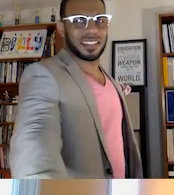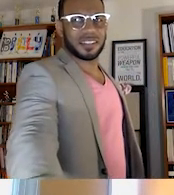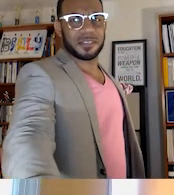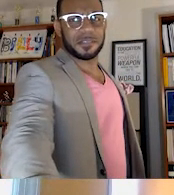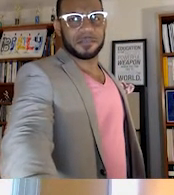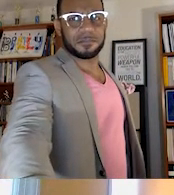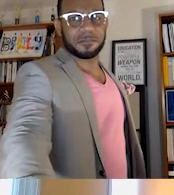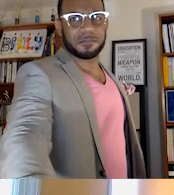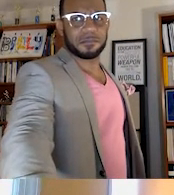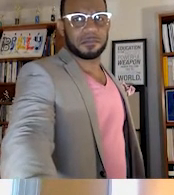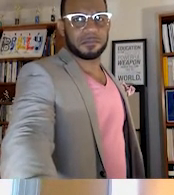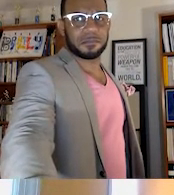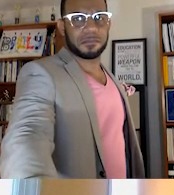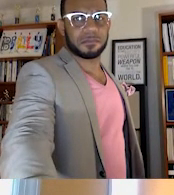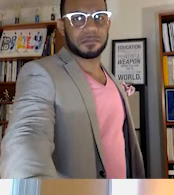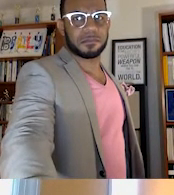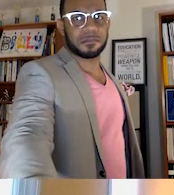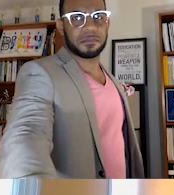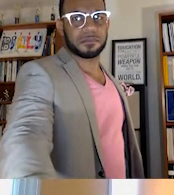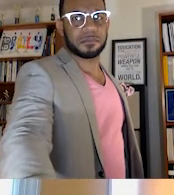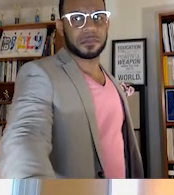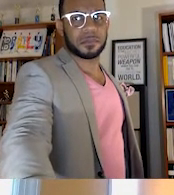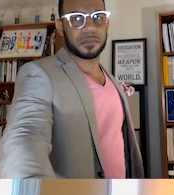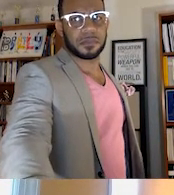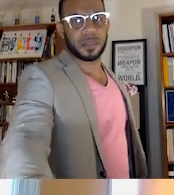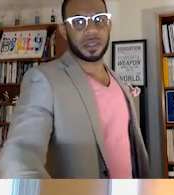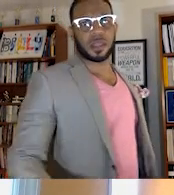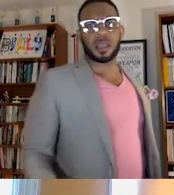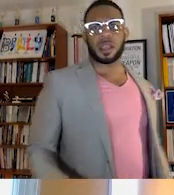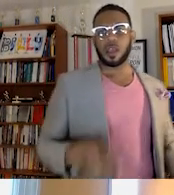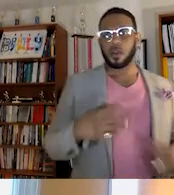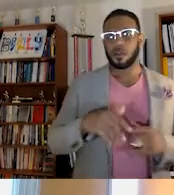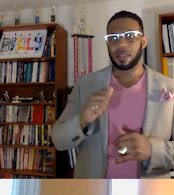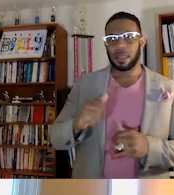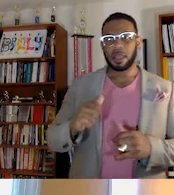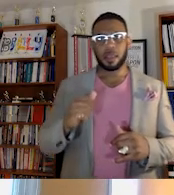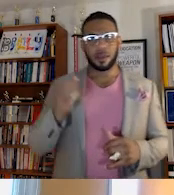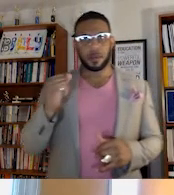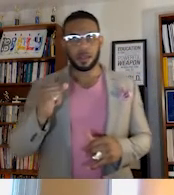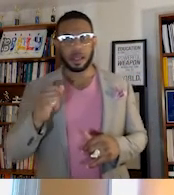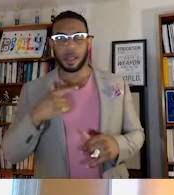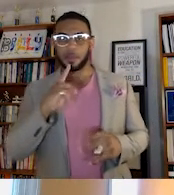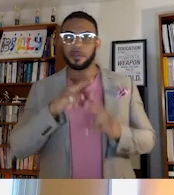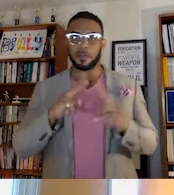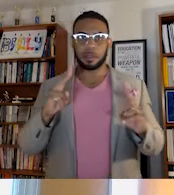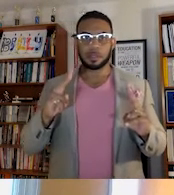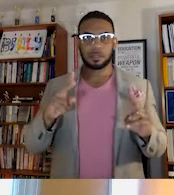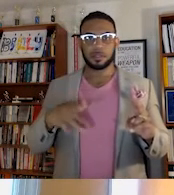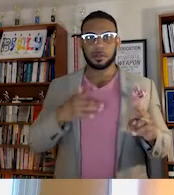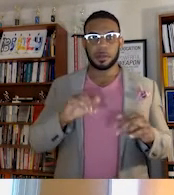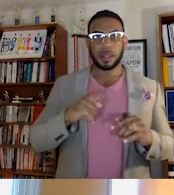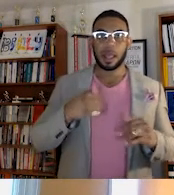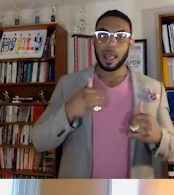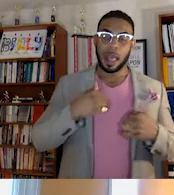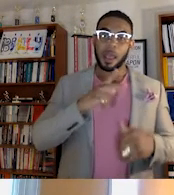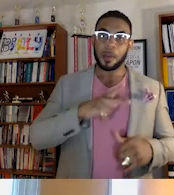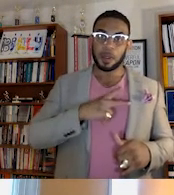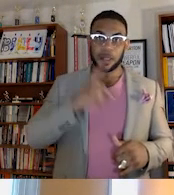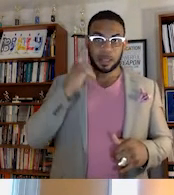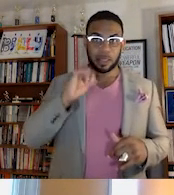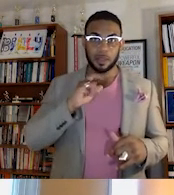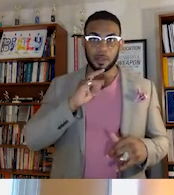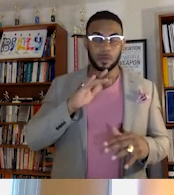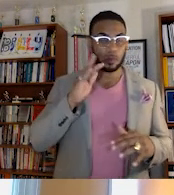So going from that kind of protest and unrest, and I'm being very like flippant about it because I personally think it